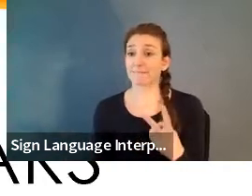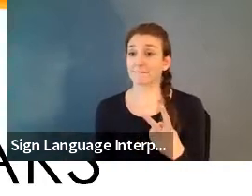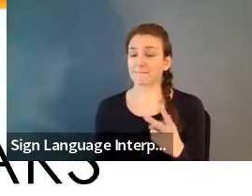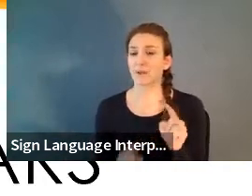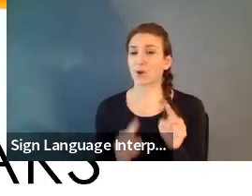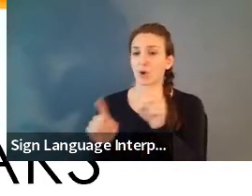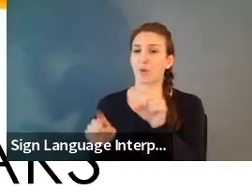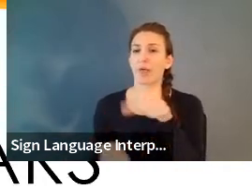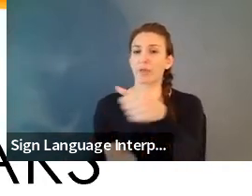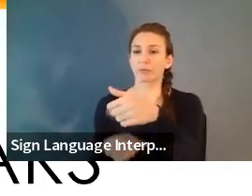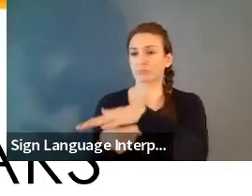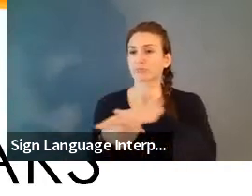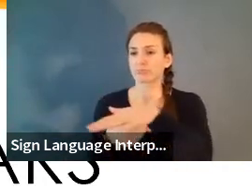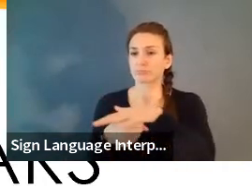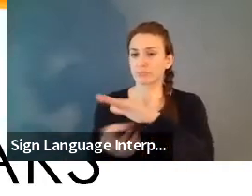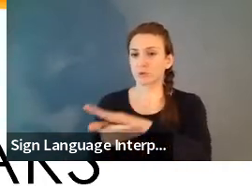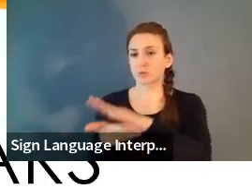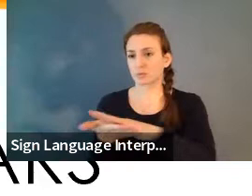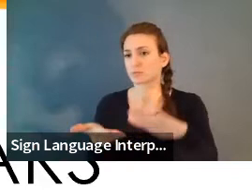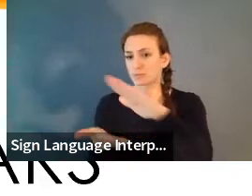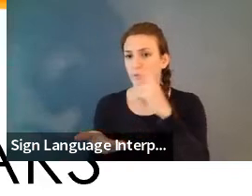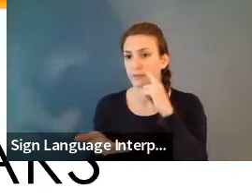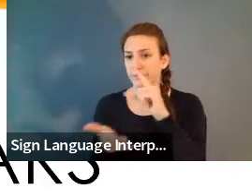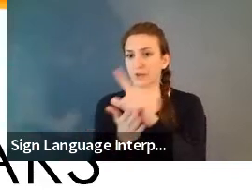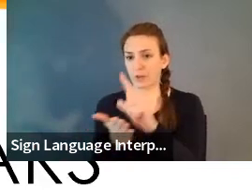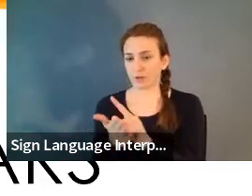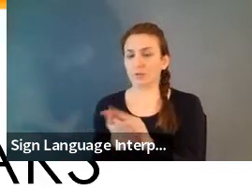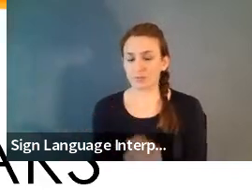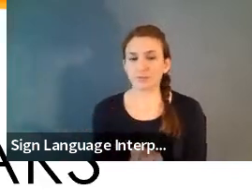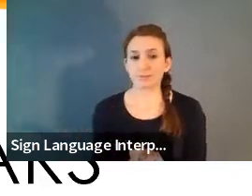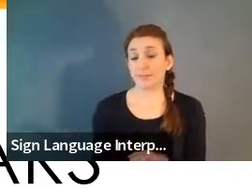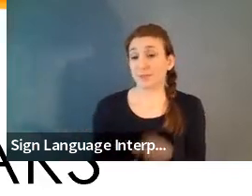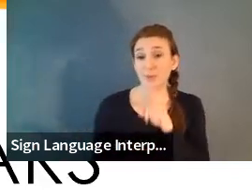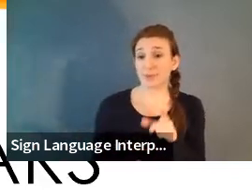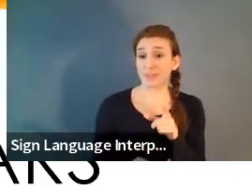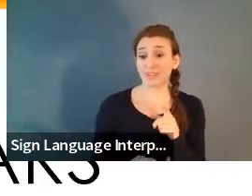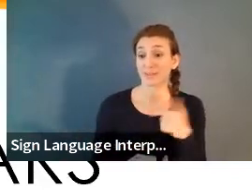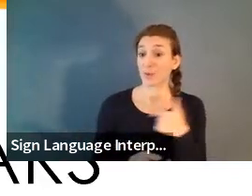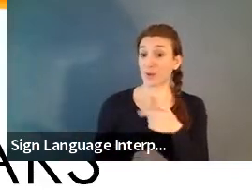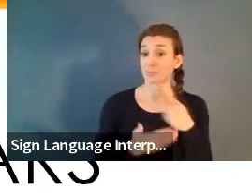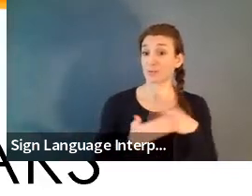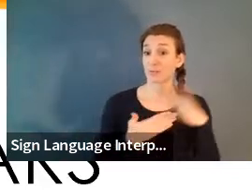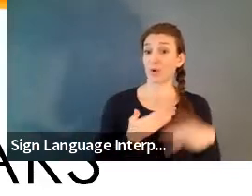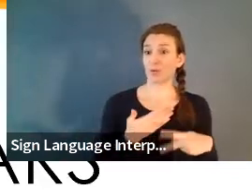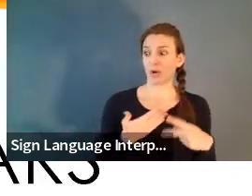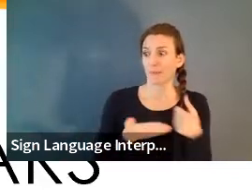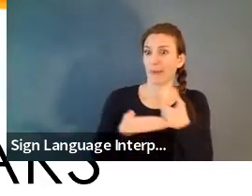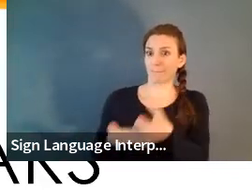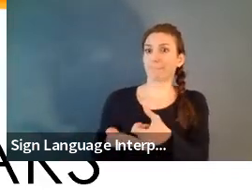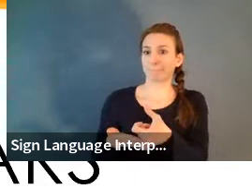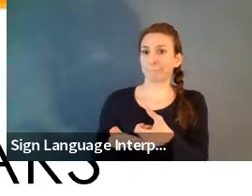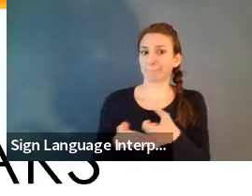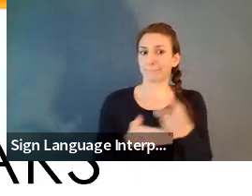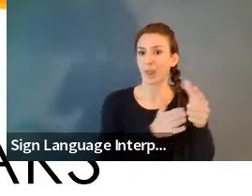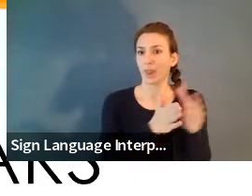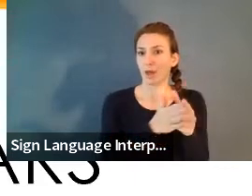region. So already we can say that, we are contributing to, diversifying the legal field. Ultimately, one of the measures of success